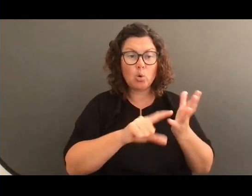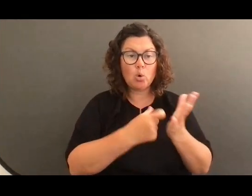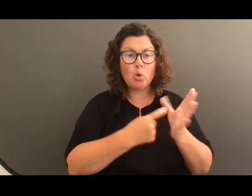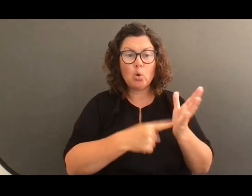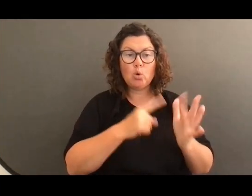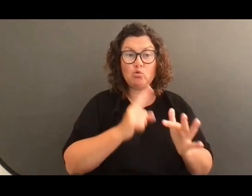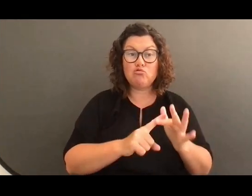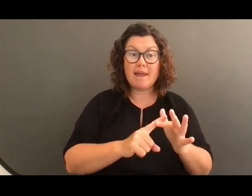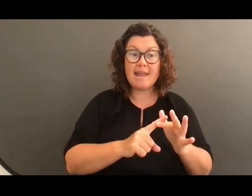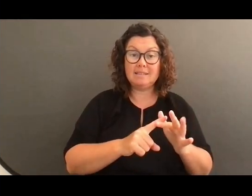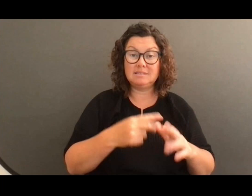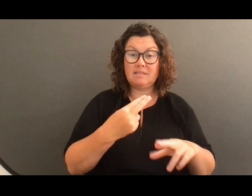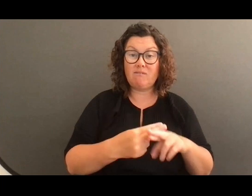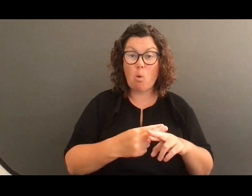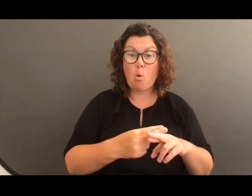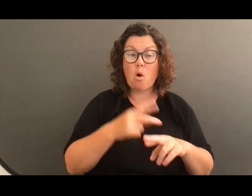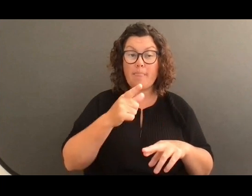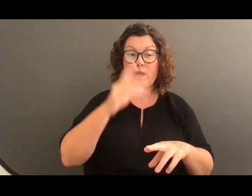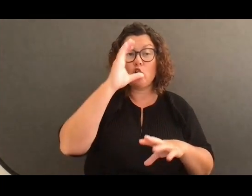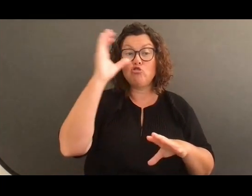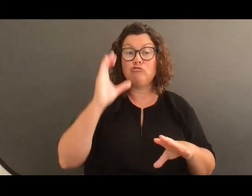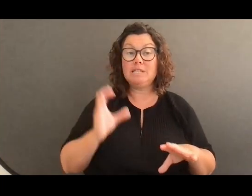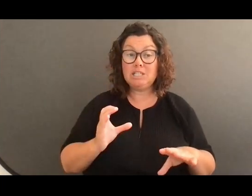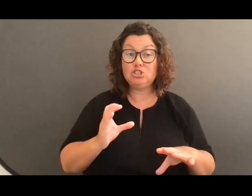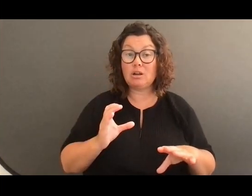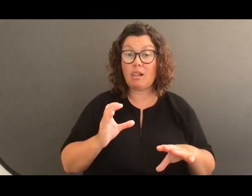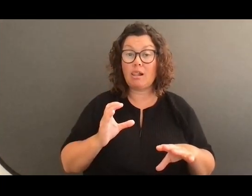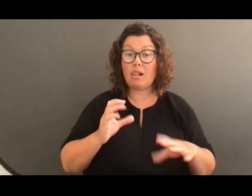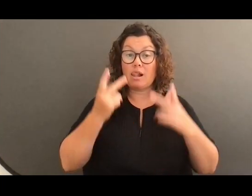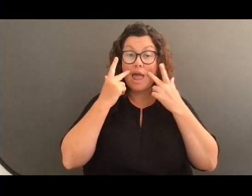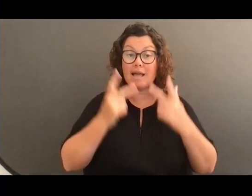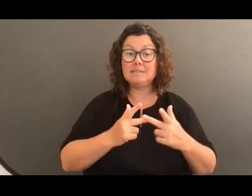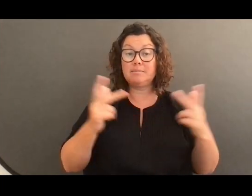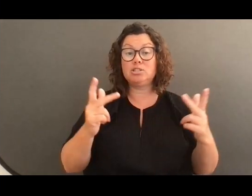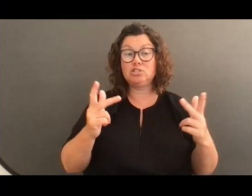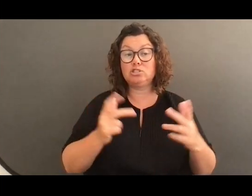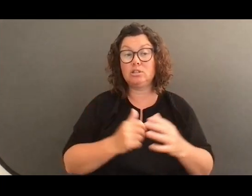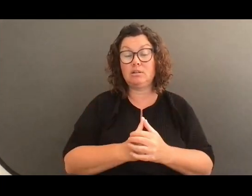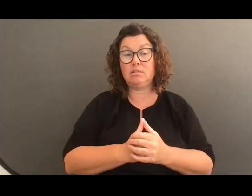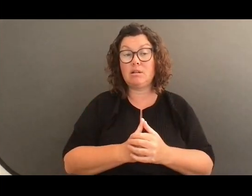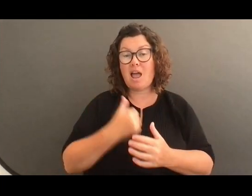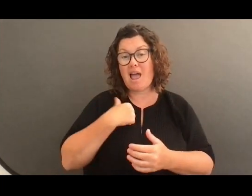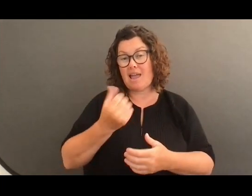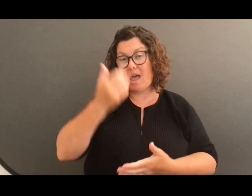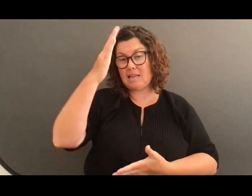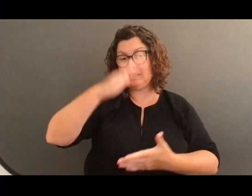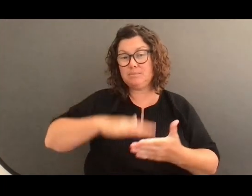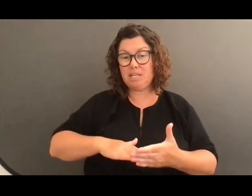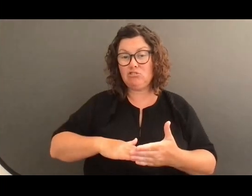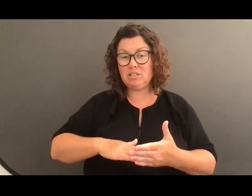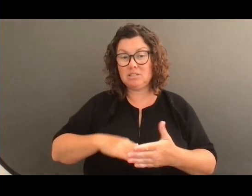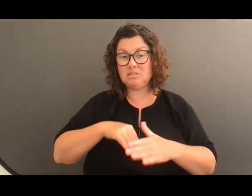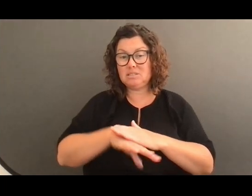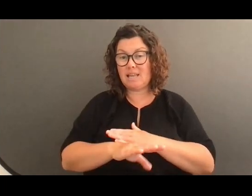who'd worked in the high school space, I was very grateful that Sarah Randall, Joel Tonks and Heather Pike, who all work as curators in the Bathurst and Orange